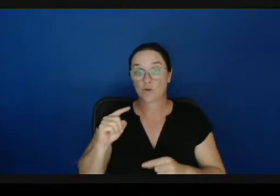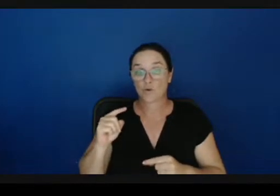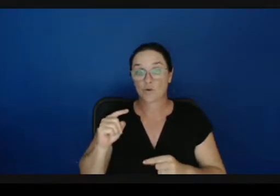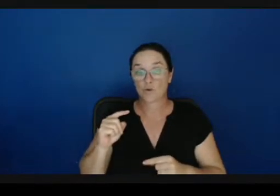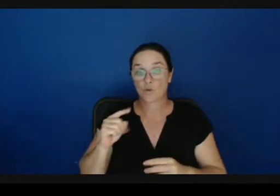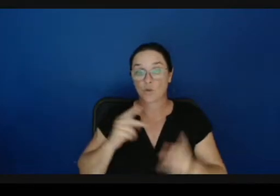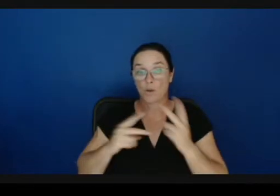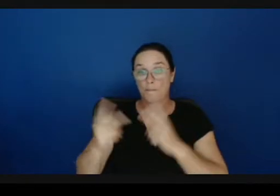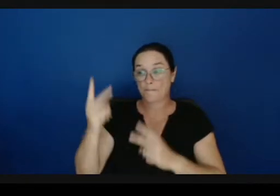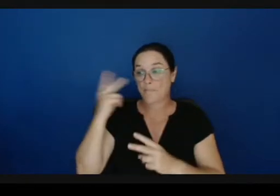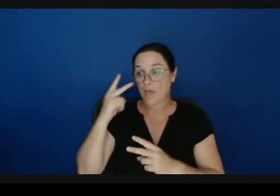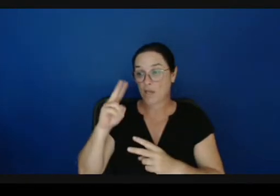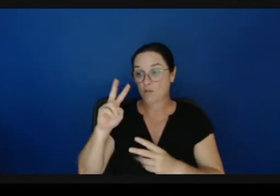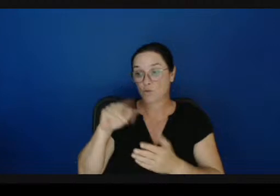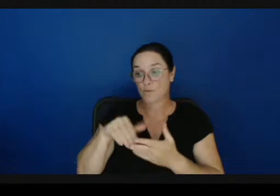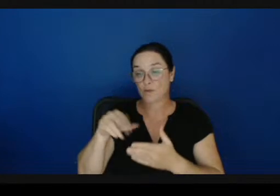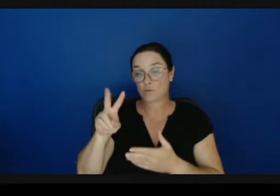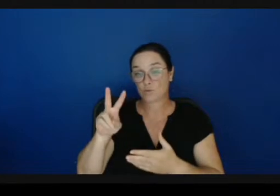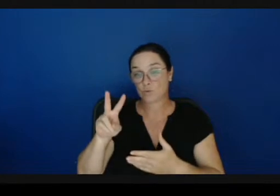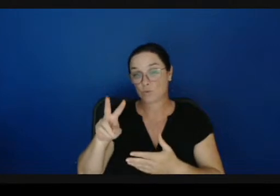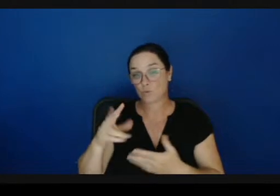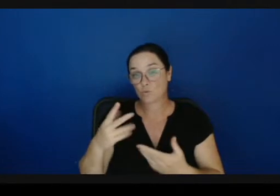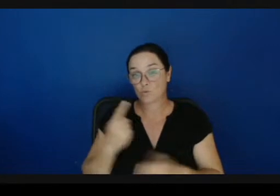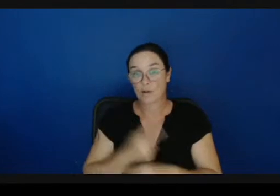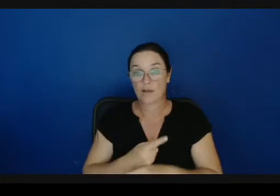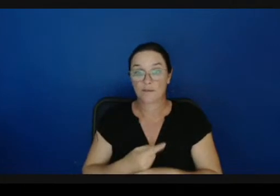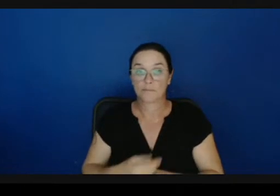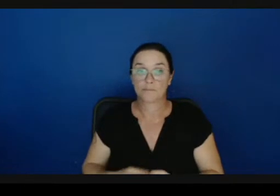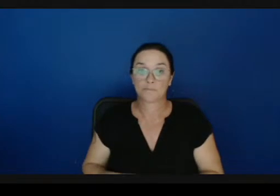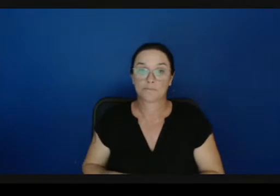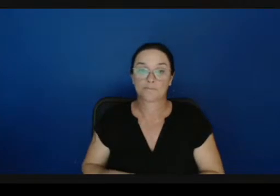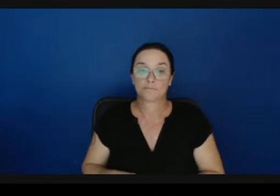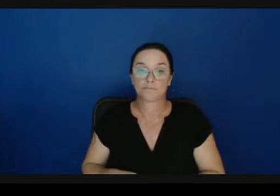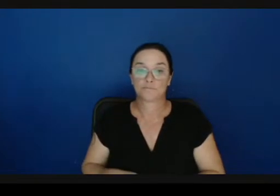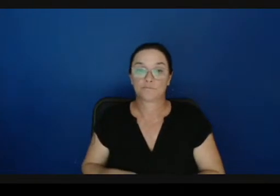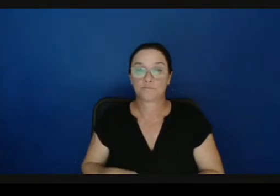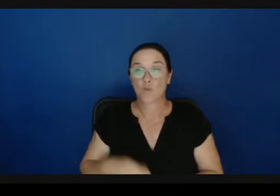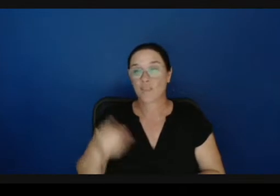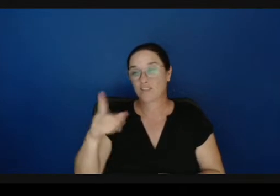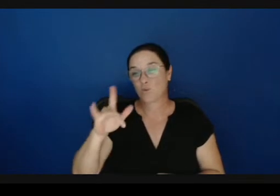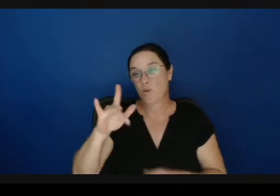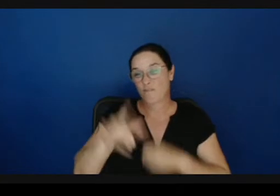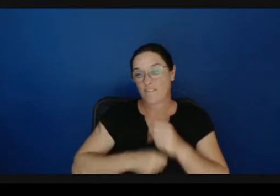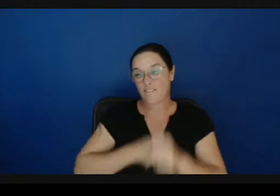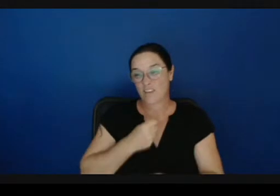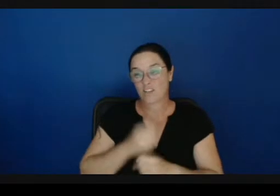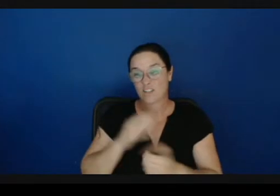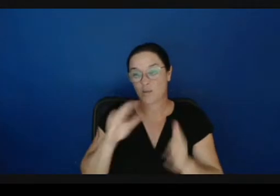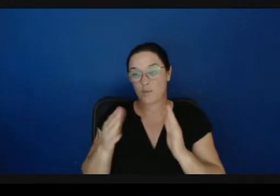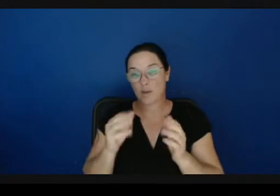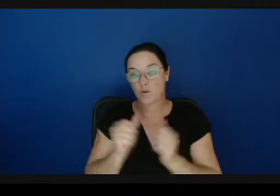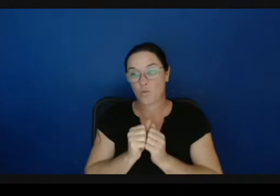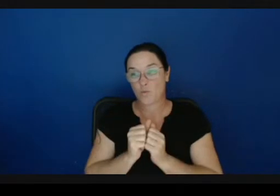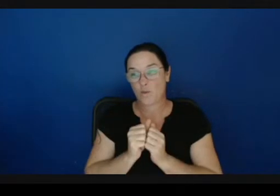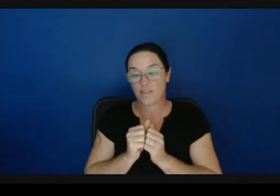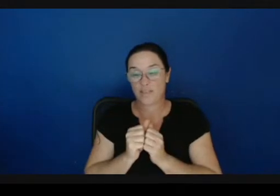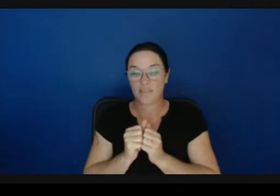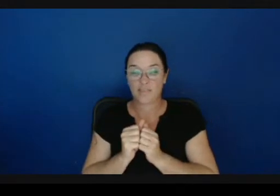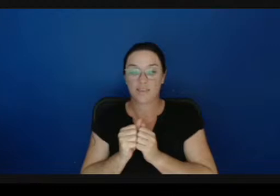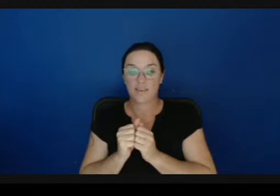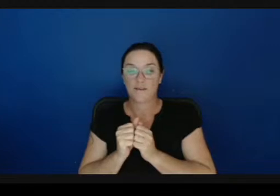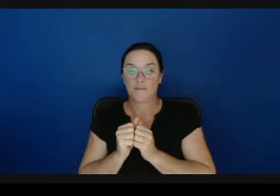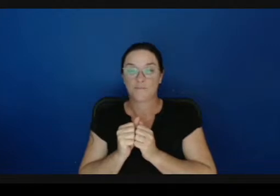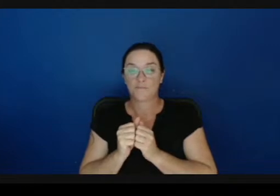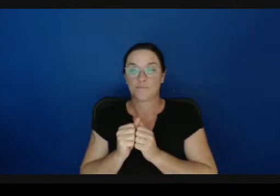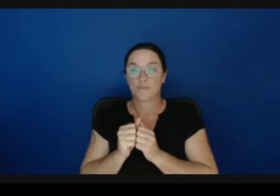2000 or so, right? So this is a 25-year plot compared to the last one I was showing you guys what might have been a 6-month